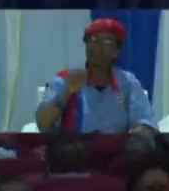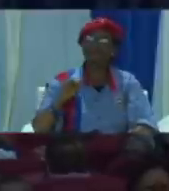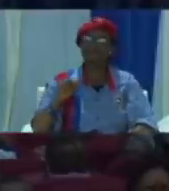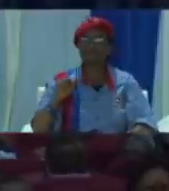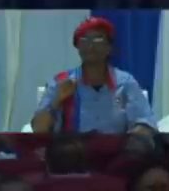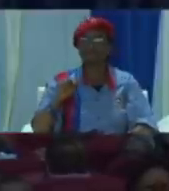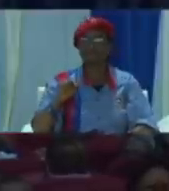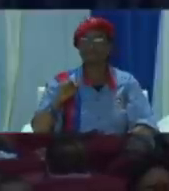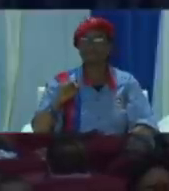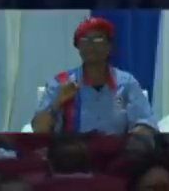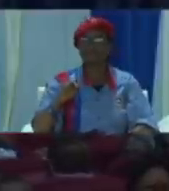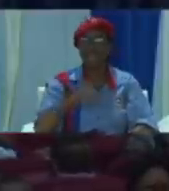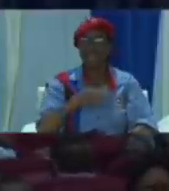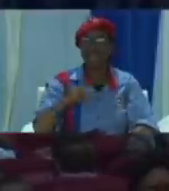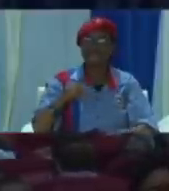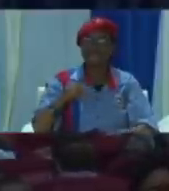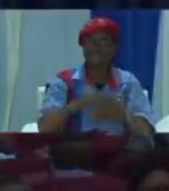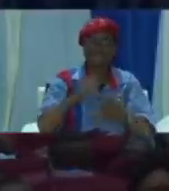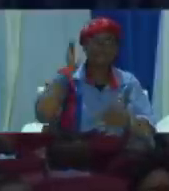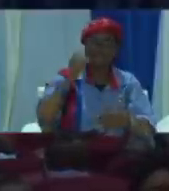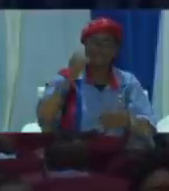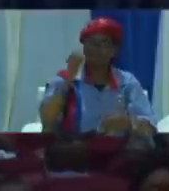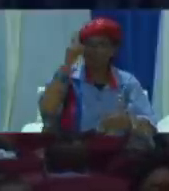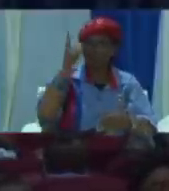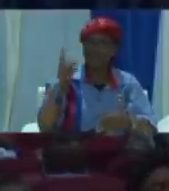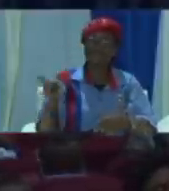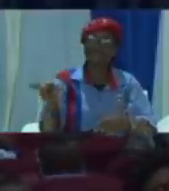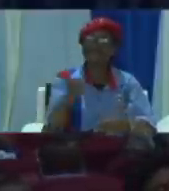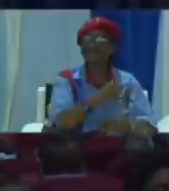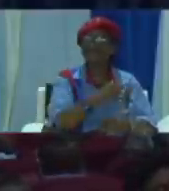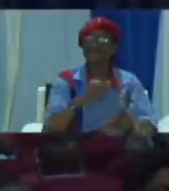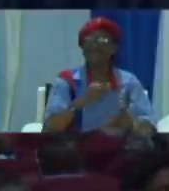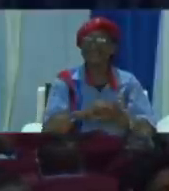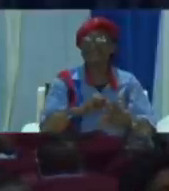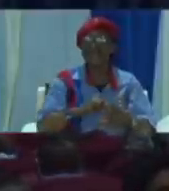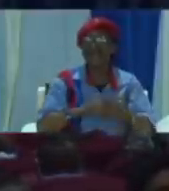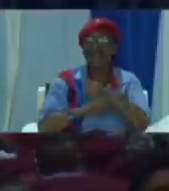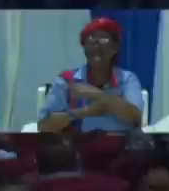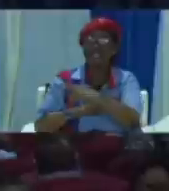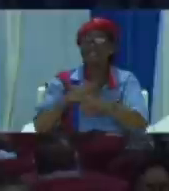And it will surprise you, I'm saying amen to it. Oh yeah, let me go and share me see really. He